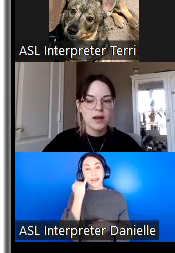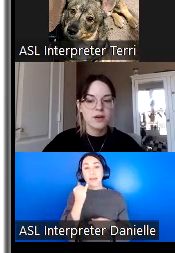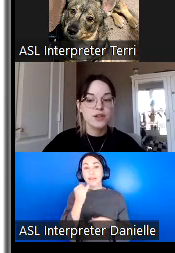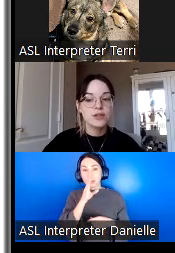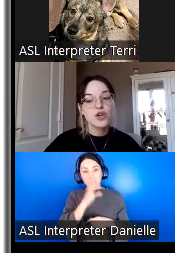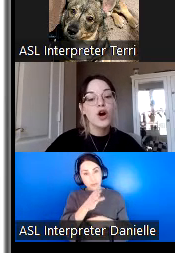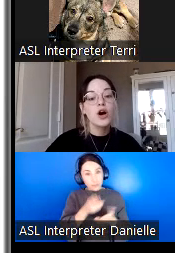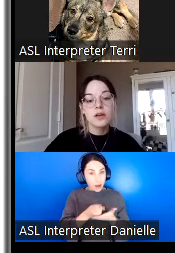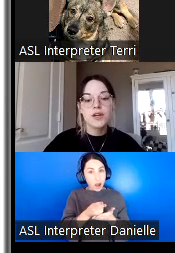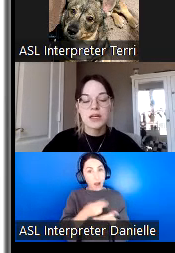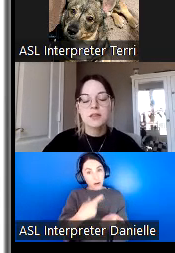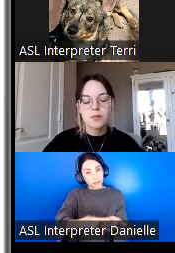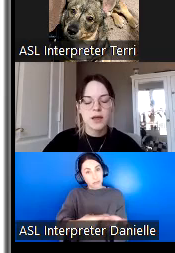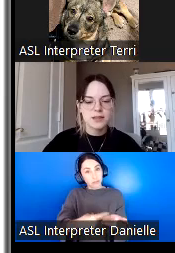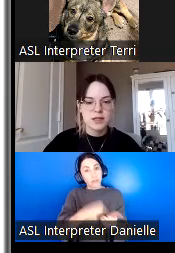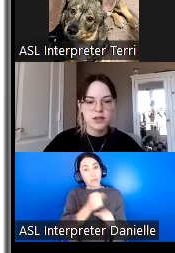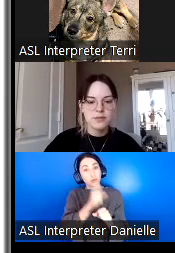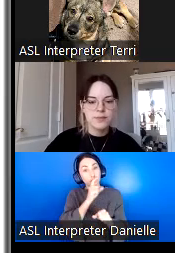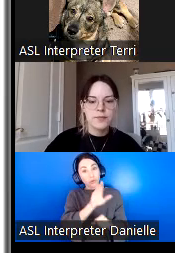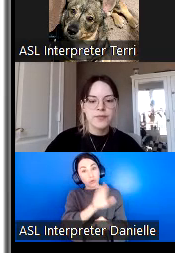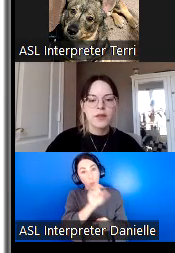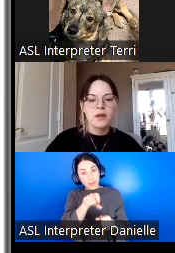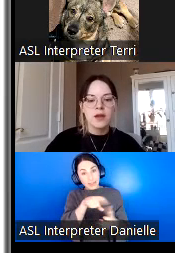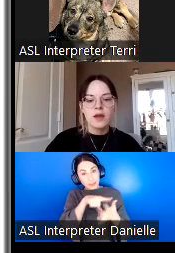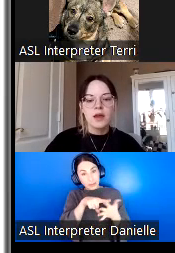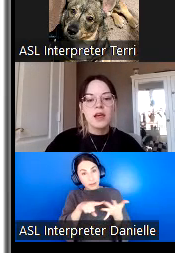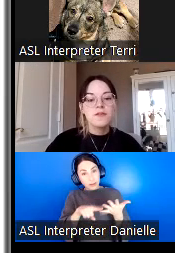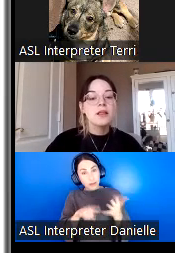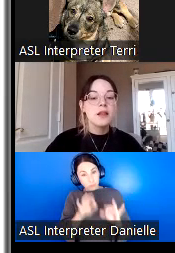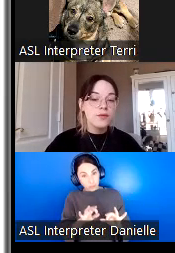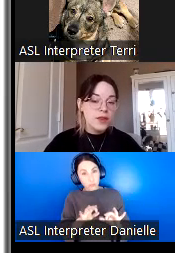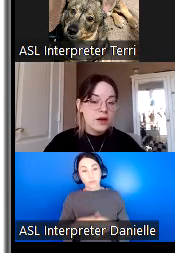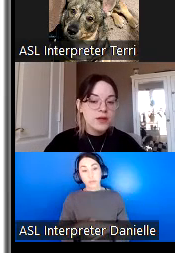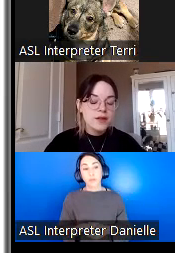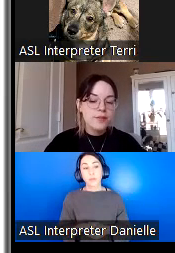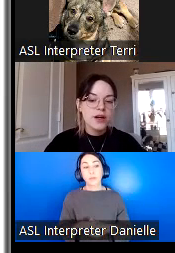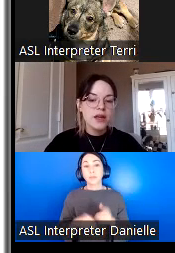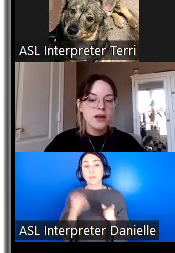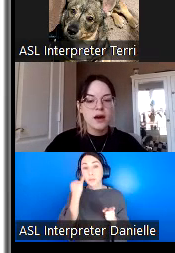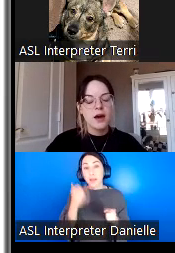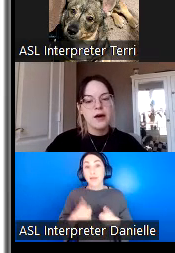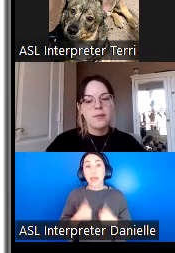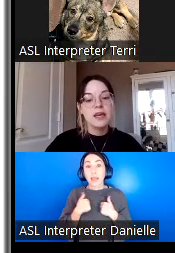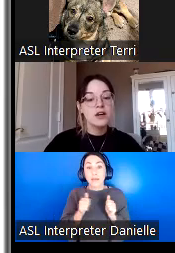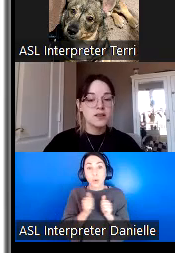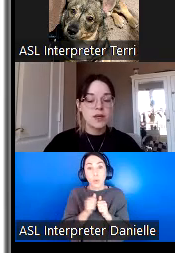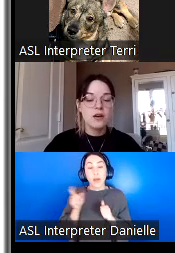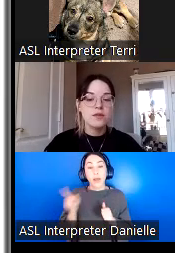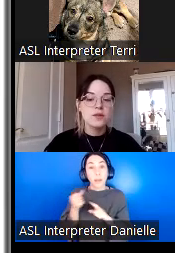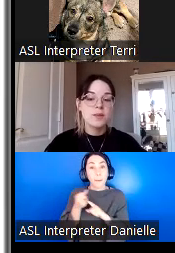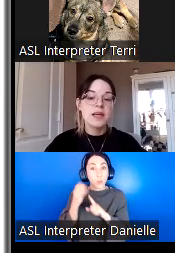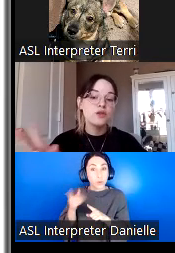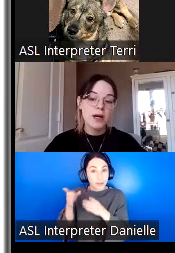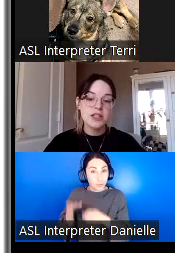conversation with the survivor to ensure all of their needs are being considered. If they live with an abusive party, it can also